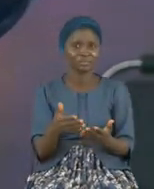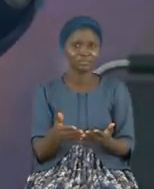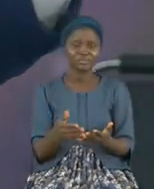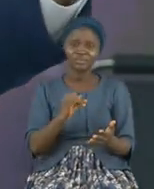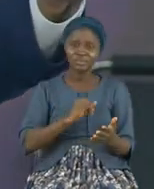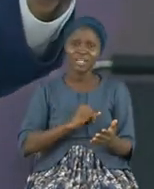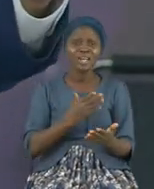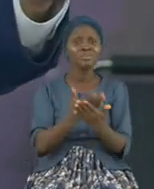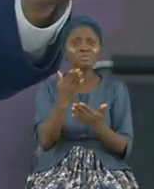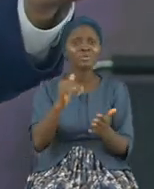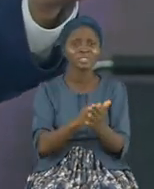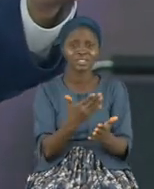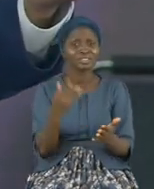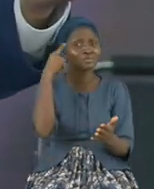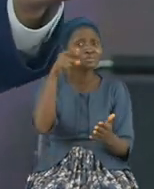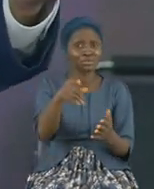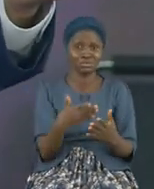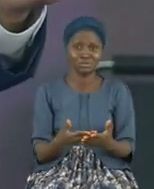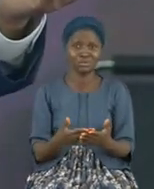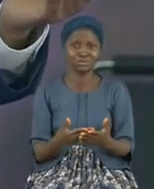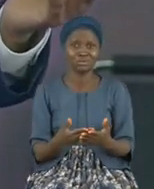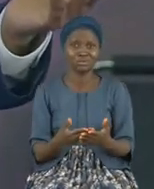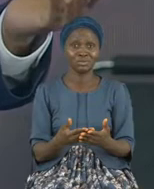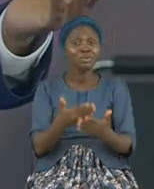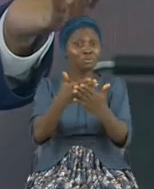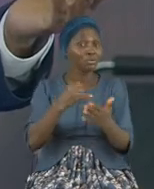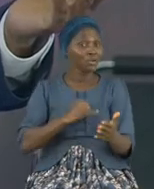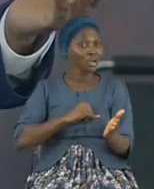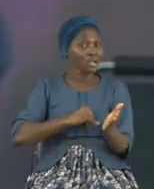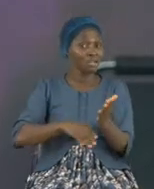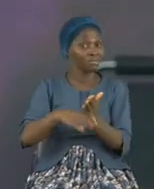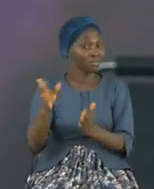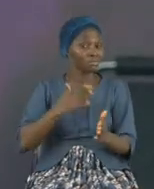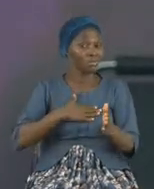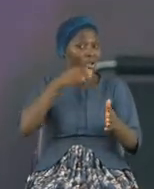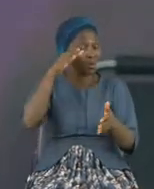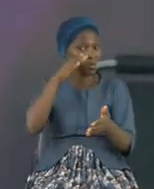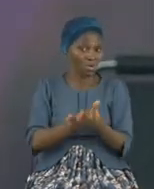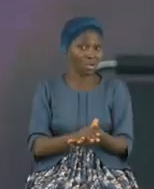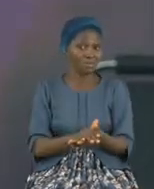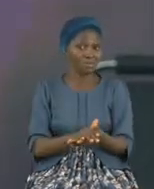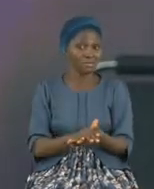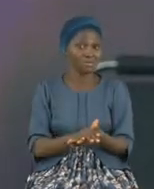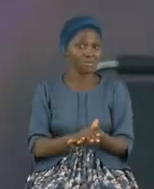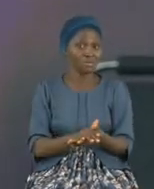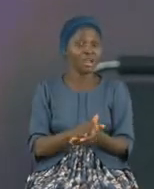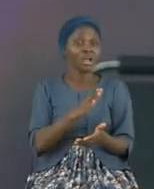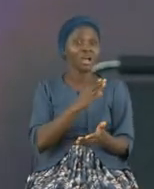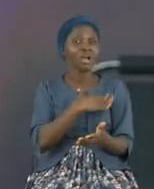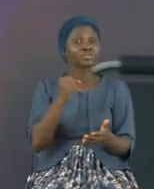you before I kicked away my wife. And so I was still all